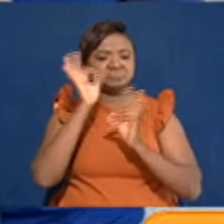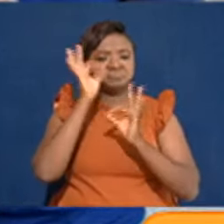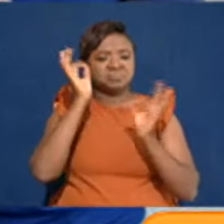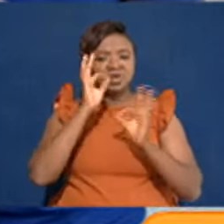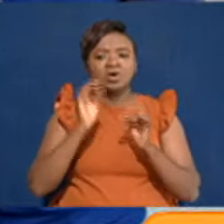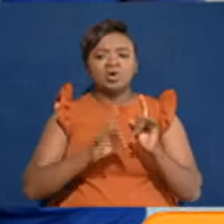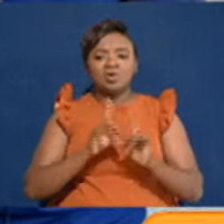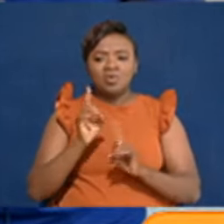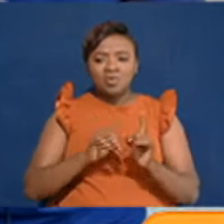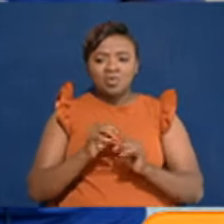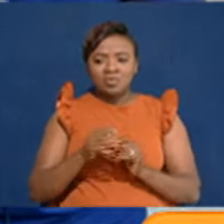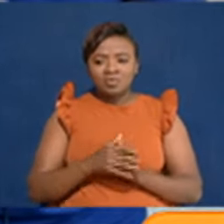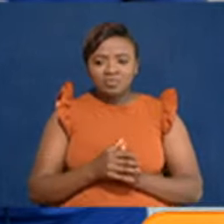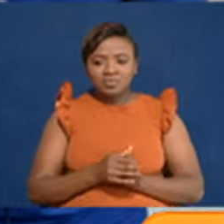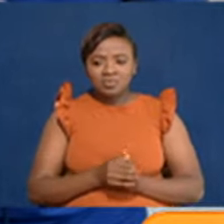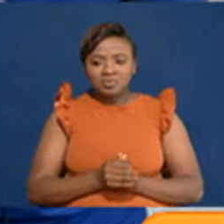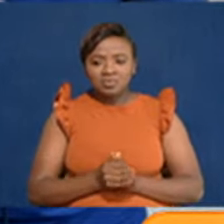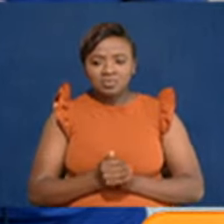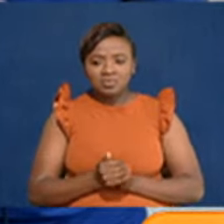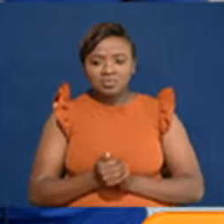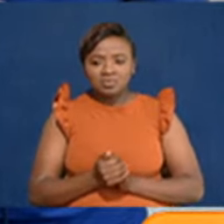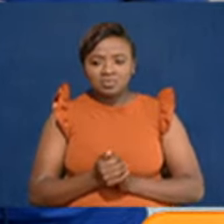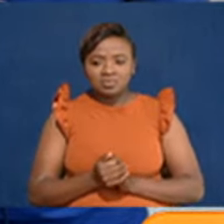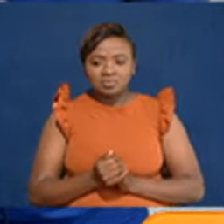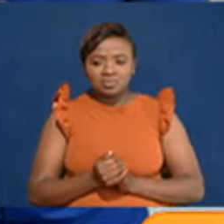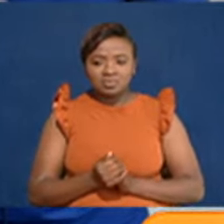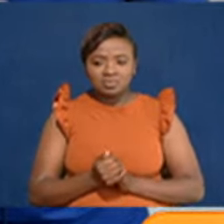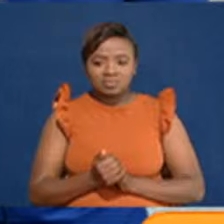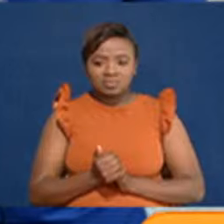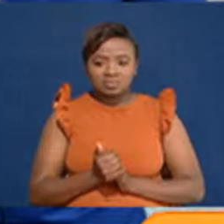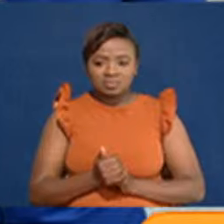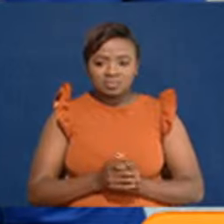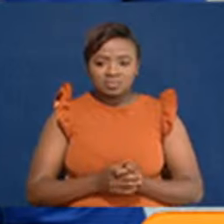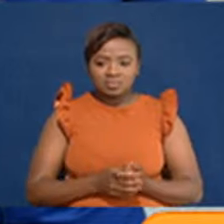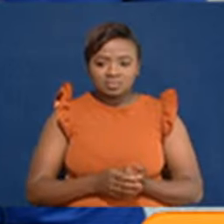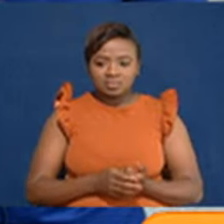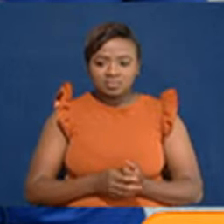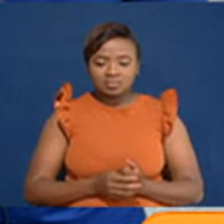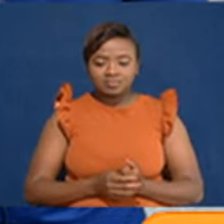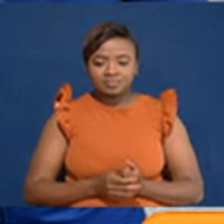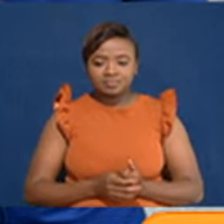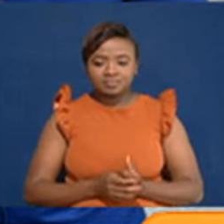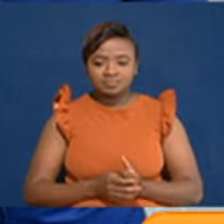wet night. How much of an impact did that have?